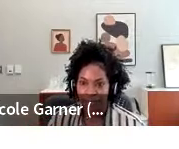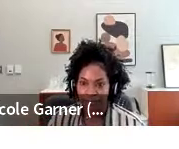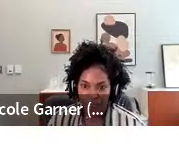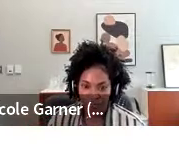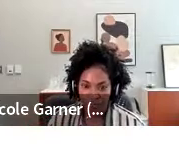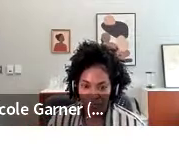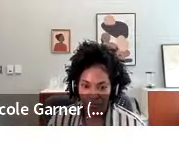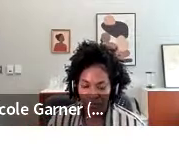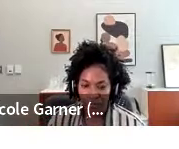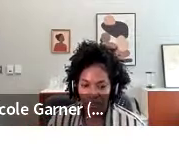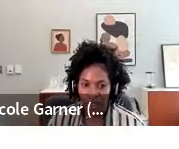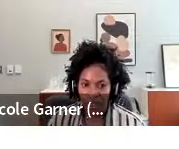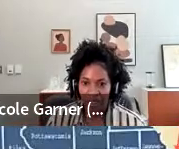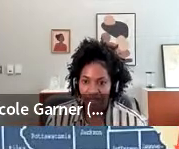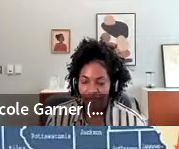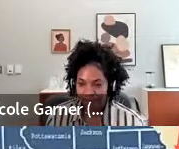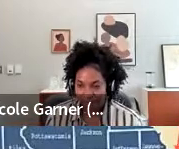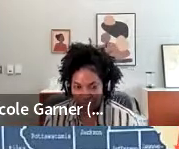we can.